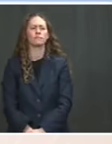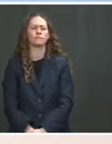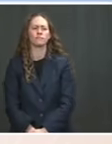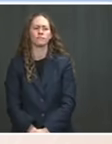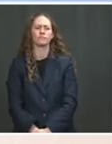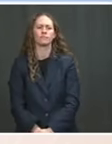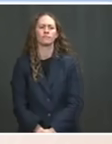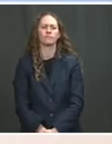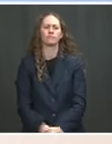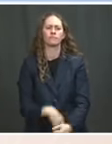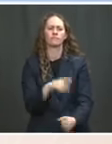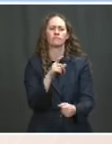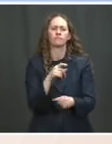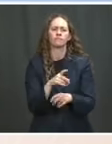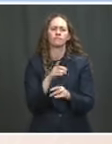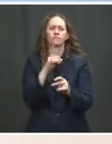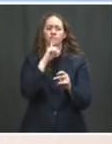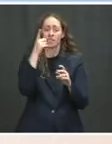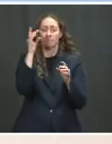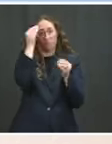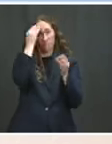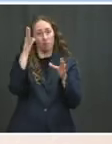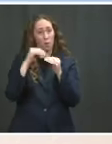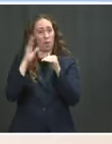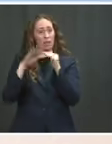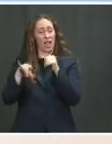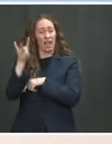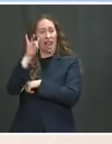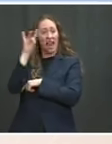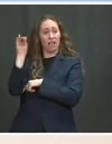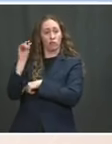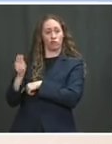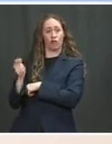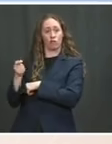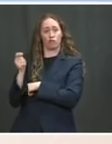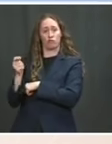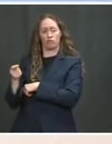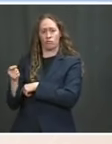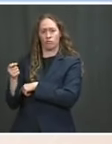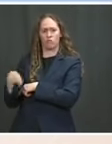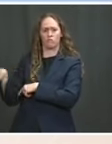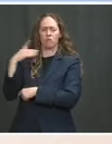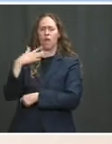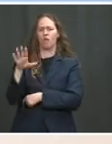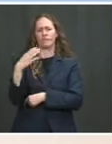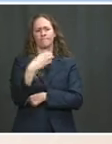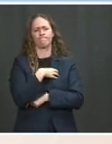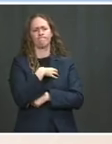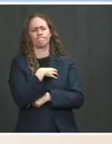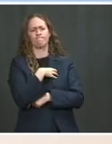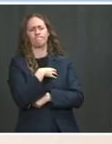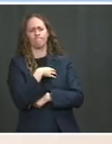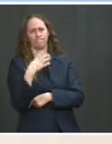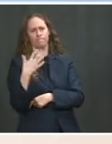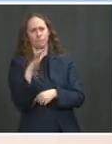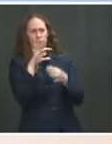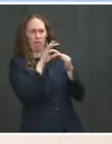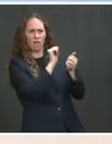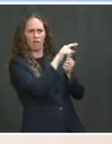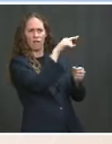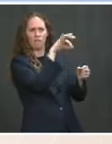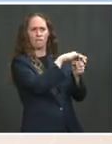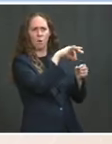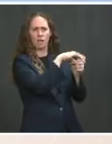of the election. And on January 6th, this moment in history, we're looking at their hearings on Capitol Hill about the events on January